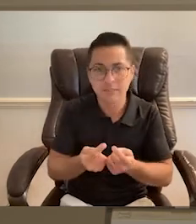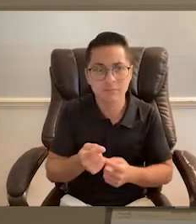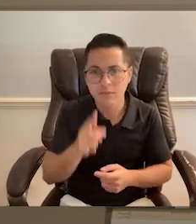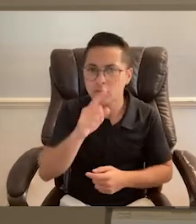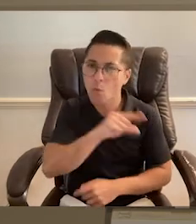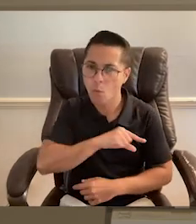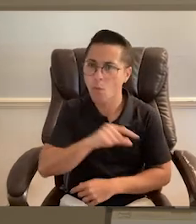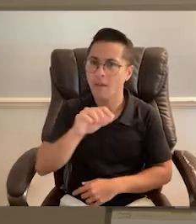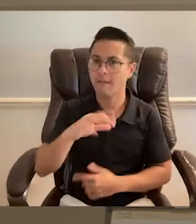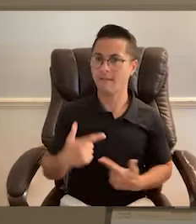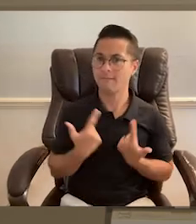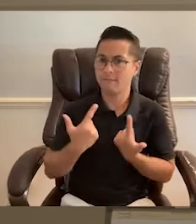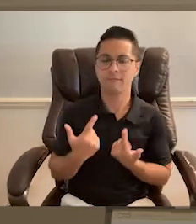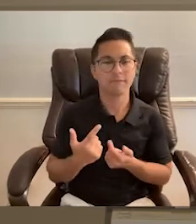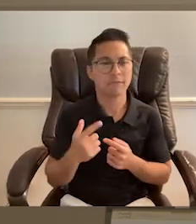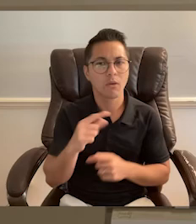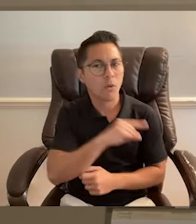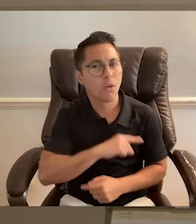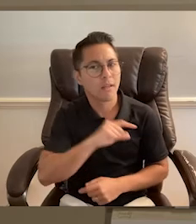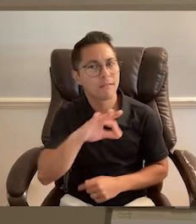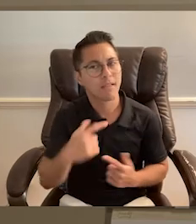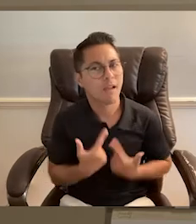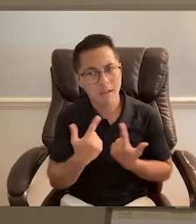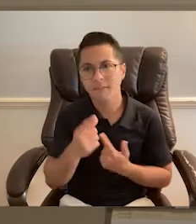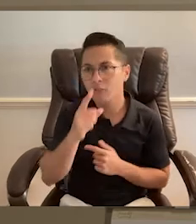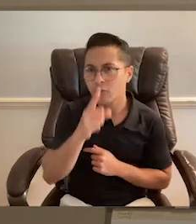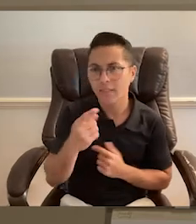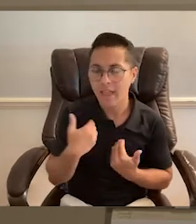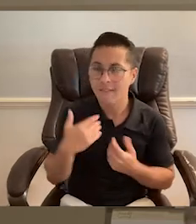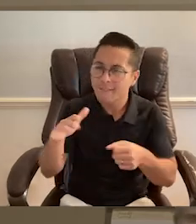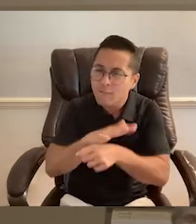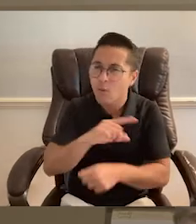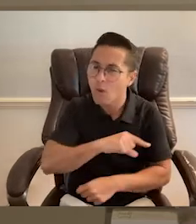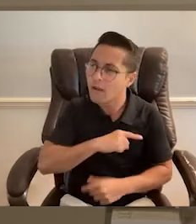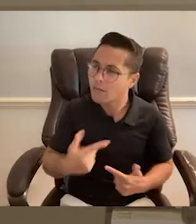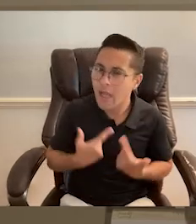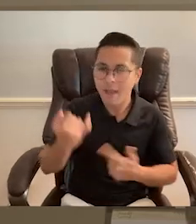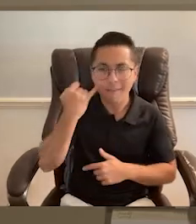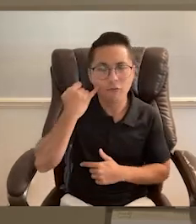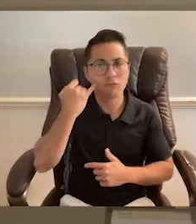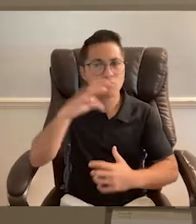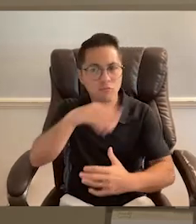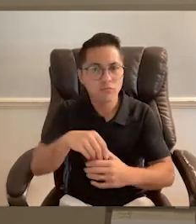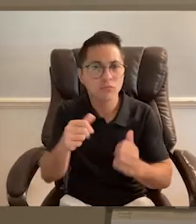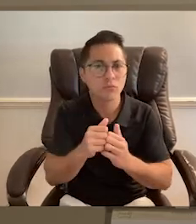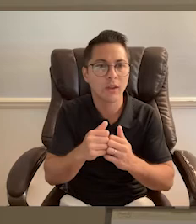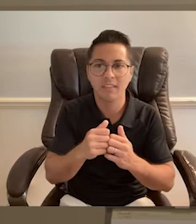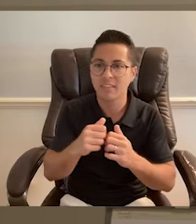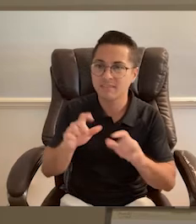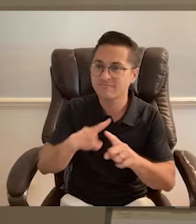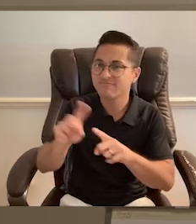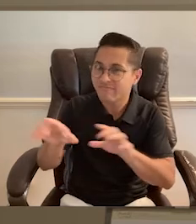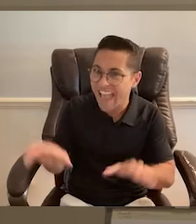we'll give it to our capstone students. So these are the senior engineering students. And I say reluctantly because it's a challenge,